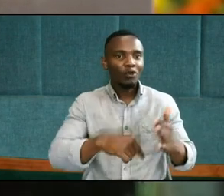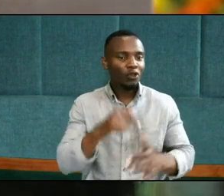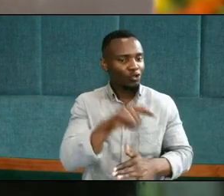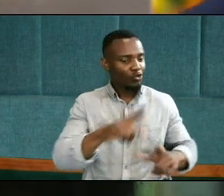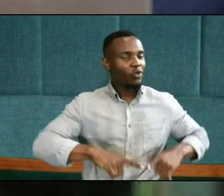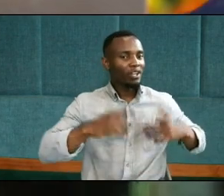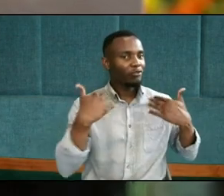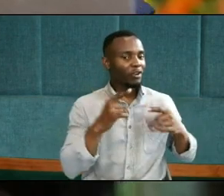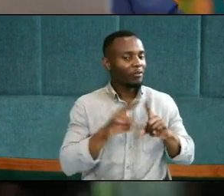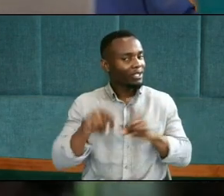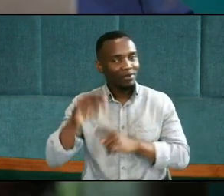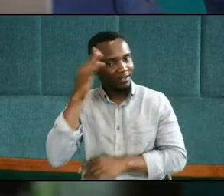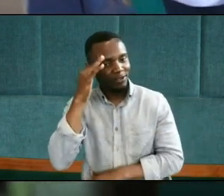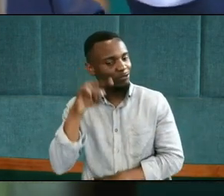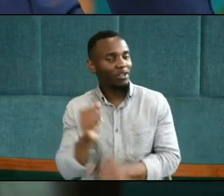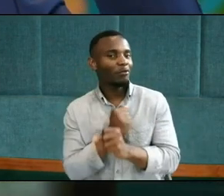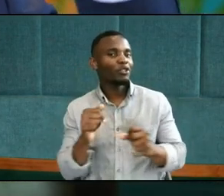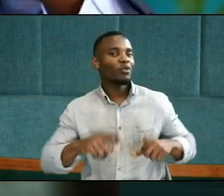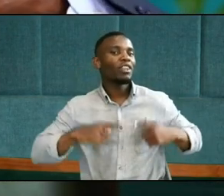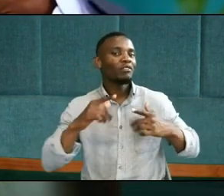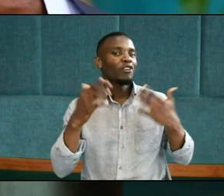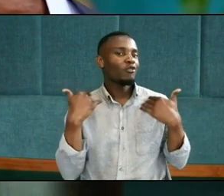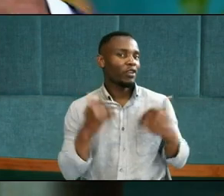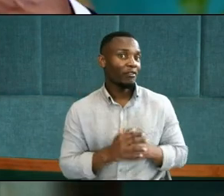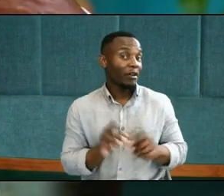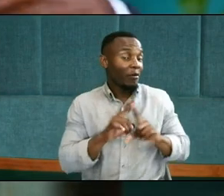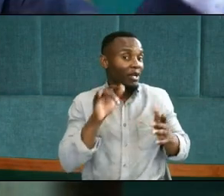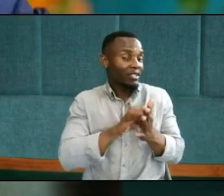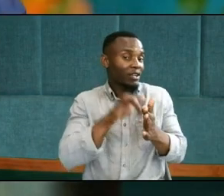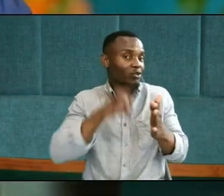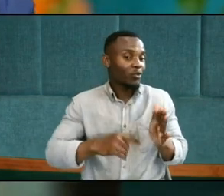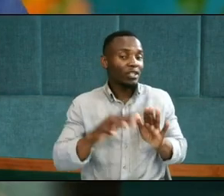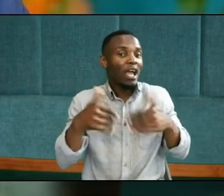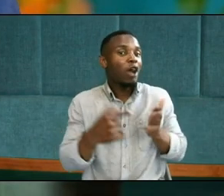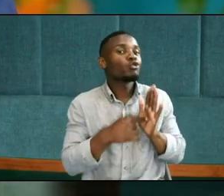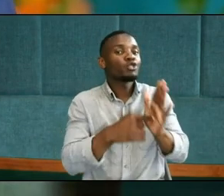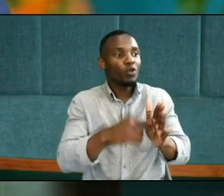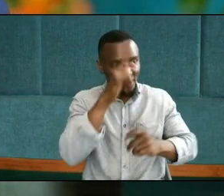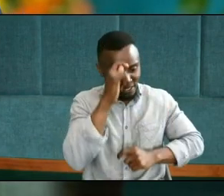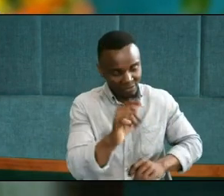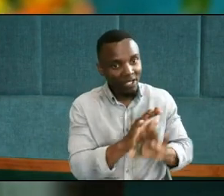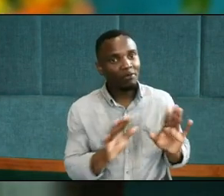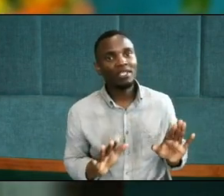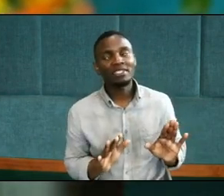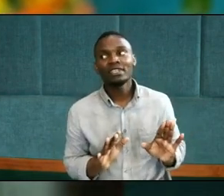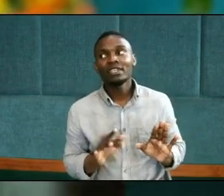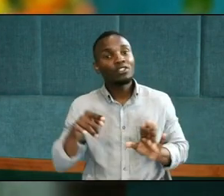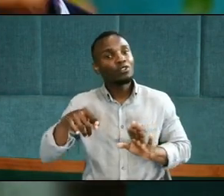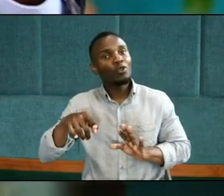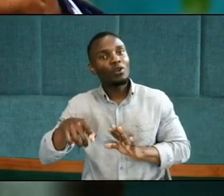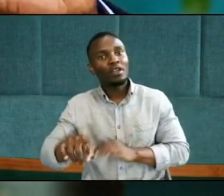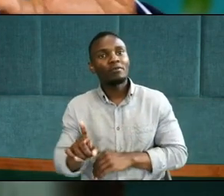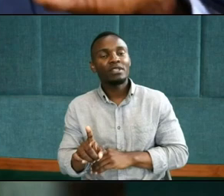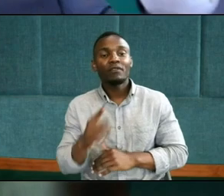But because that's the way the leaders were being given respect, he did it. So he told him, give me